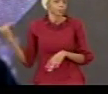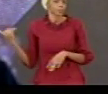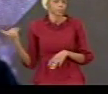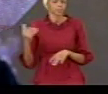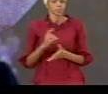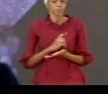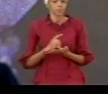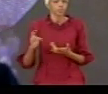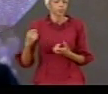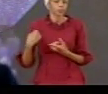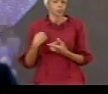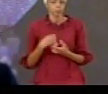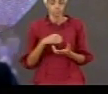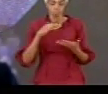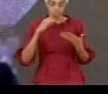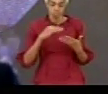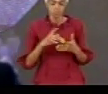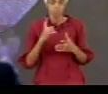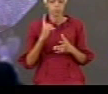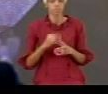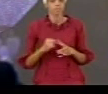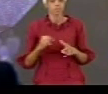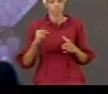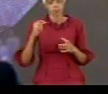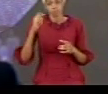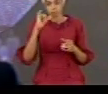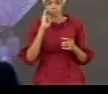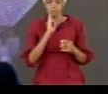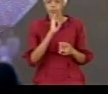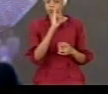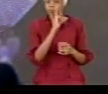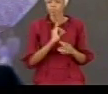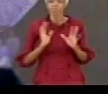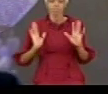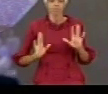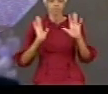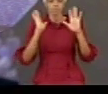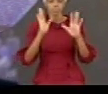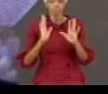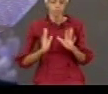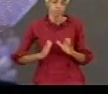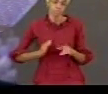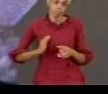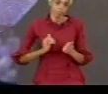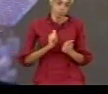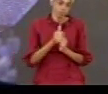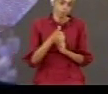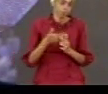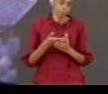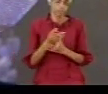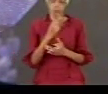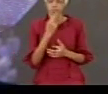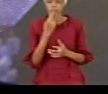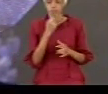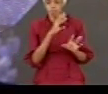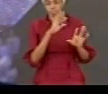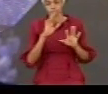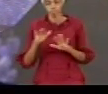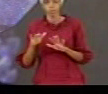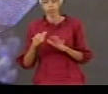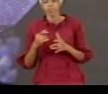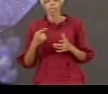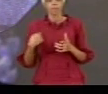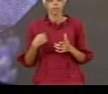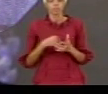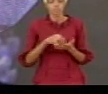miraculous passage through the Red Sea. During the teaching, we learned that God led them to